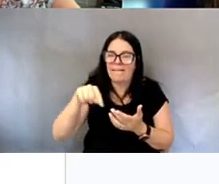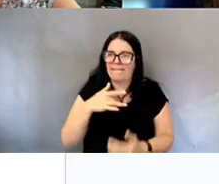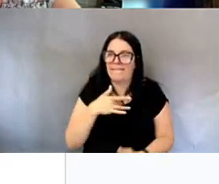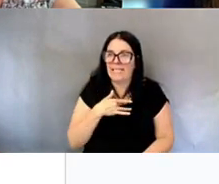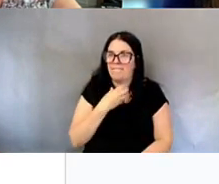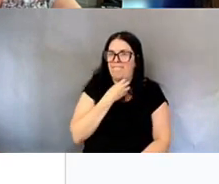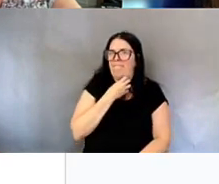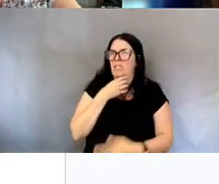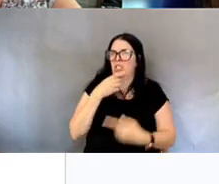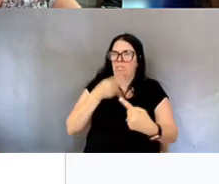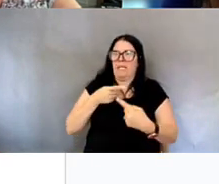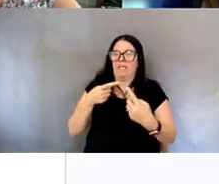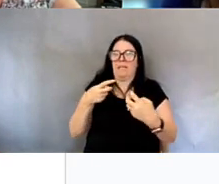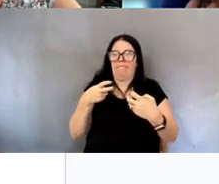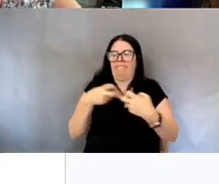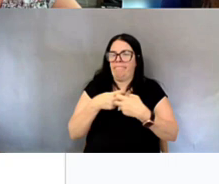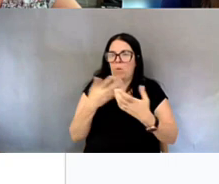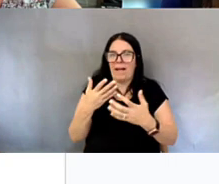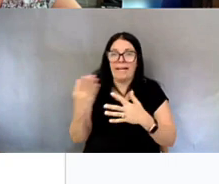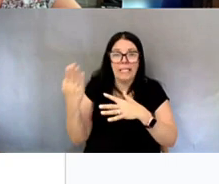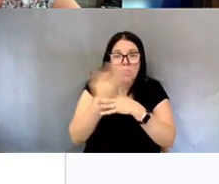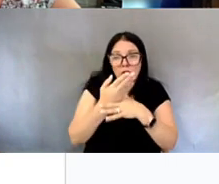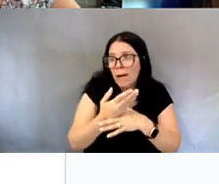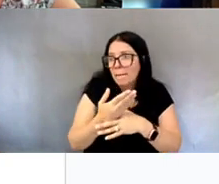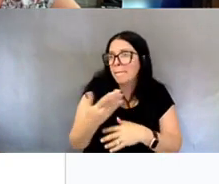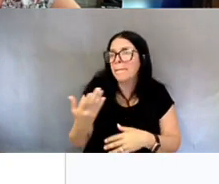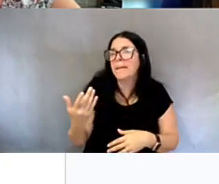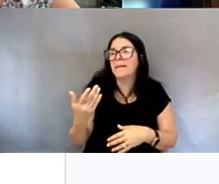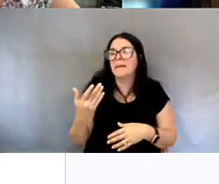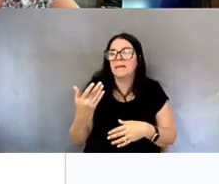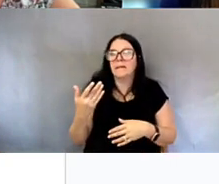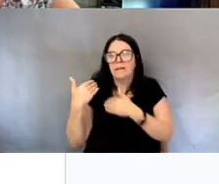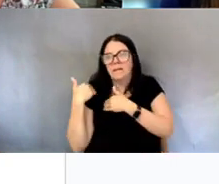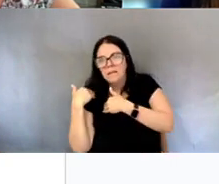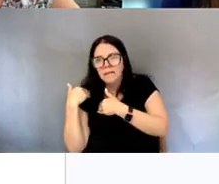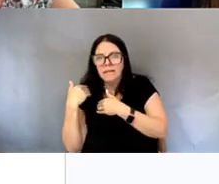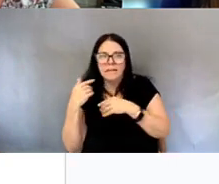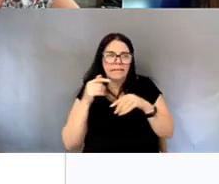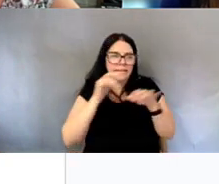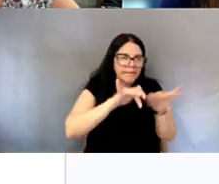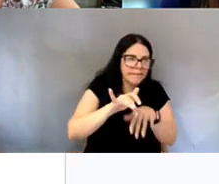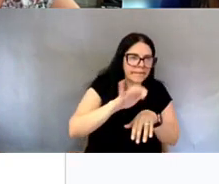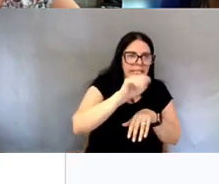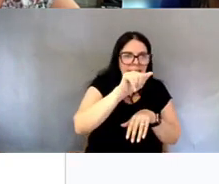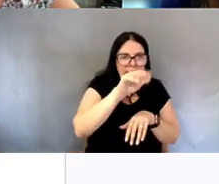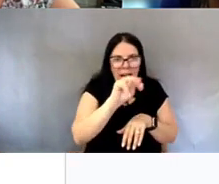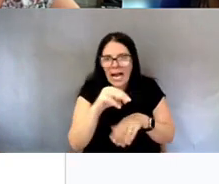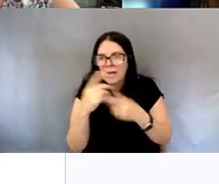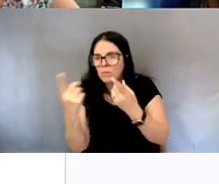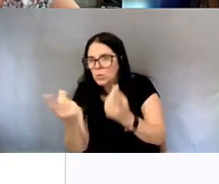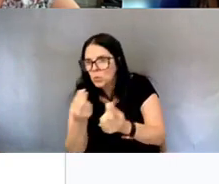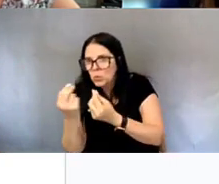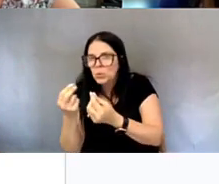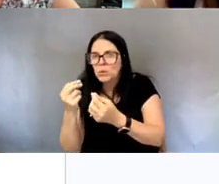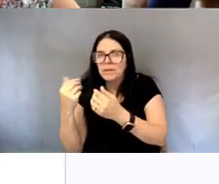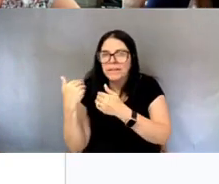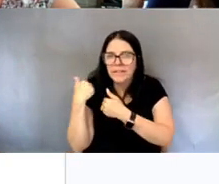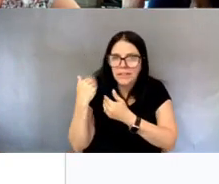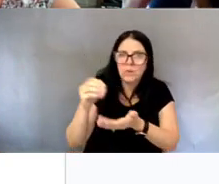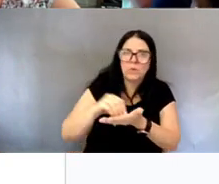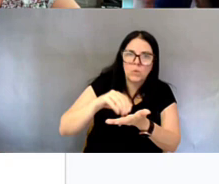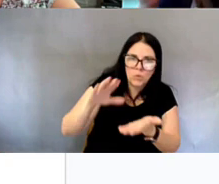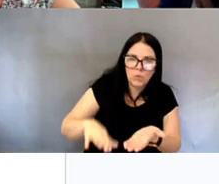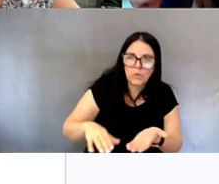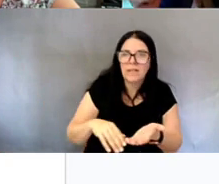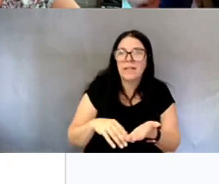flow were interruptions, juggling so many things, managing things, feeling,